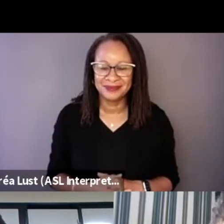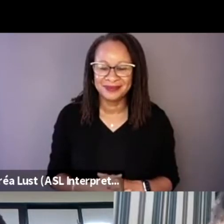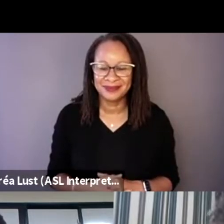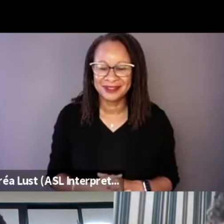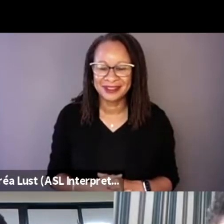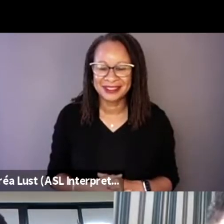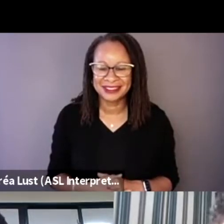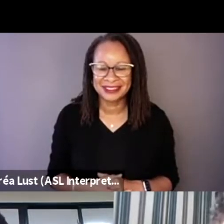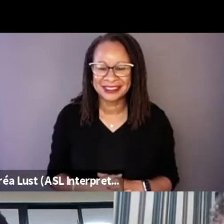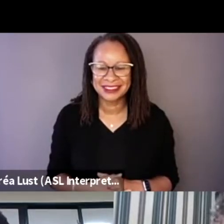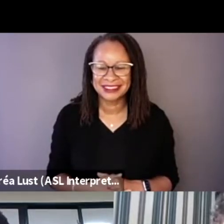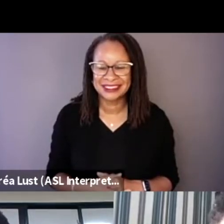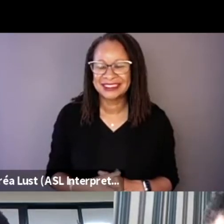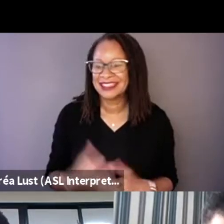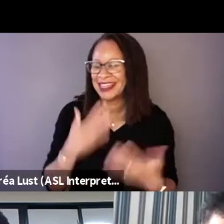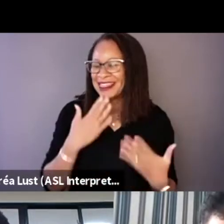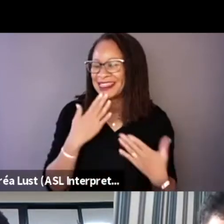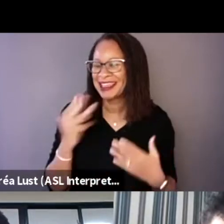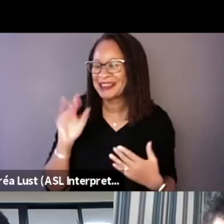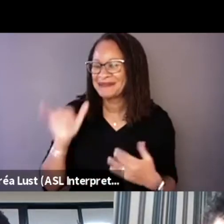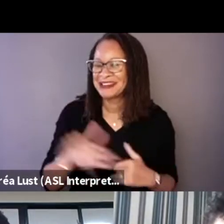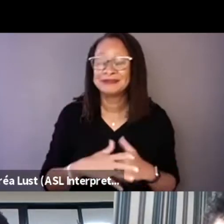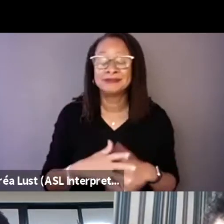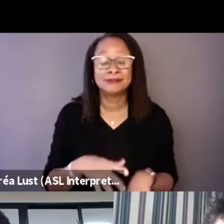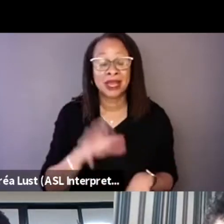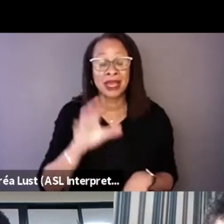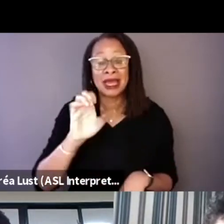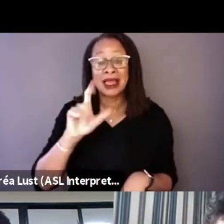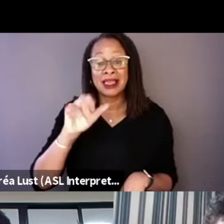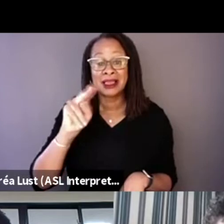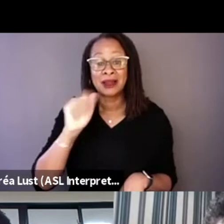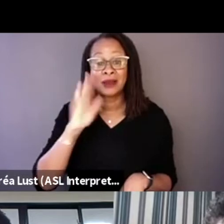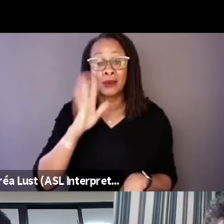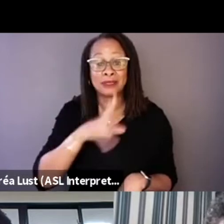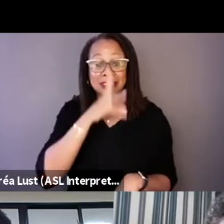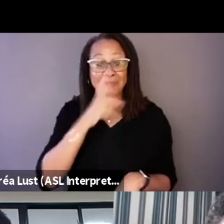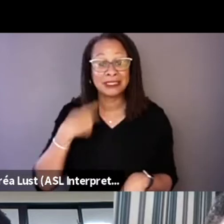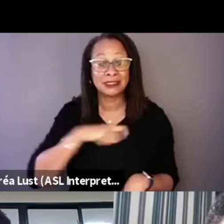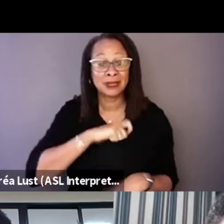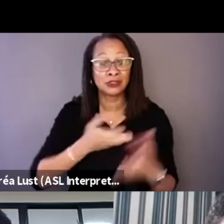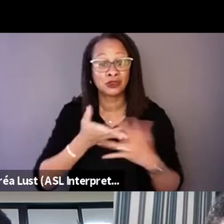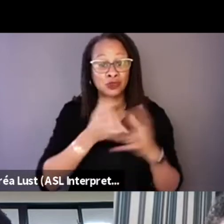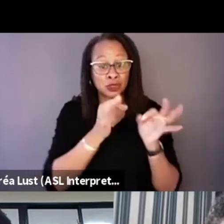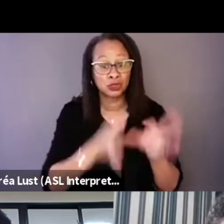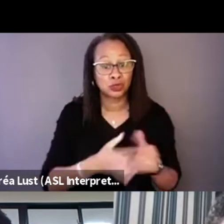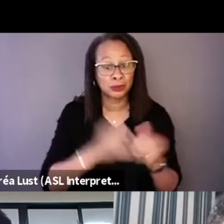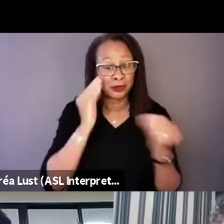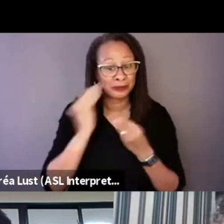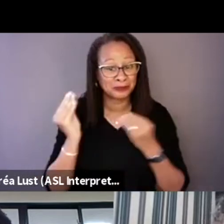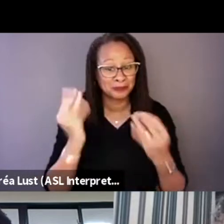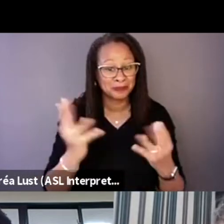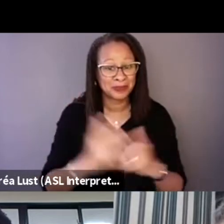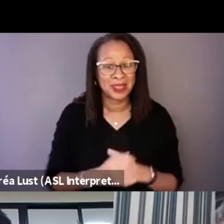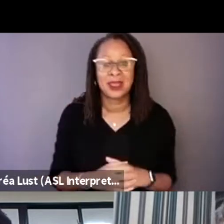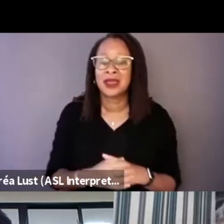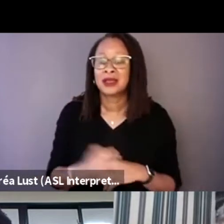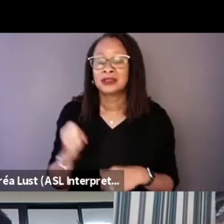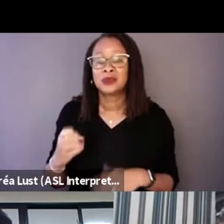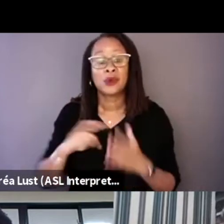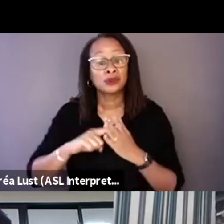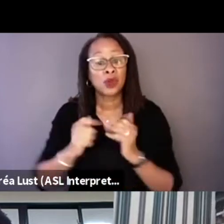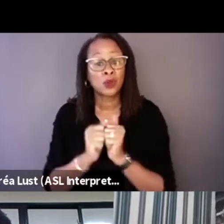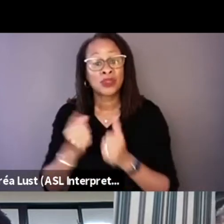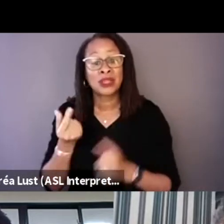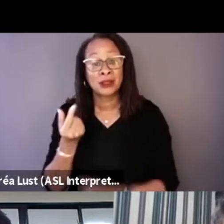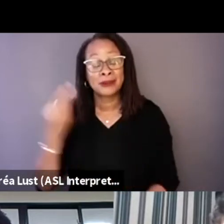Amy. Muchas gracias, Elena. So I want to start in just with a little bit of history for the people listening today. I mean,